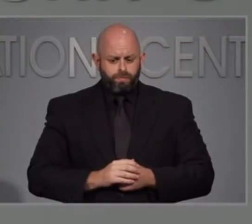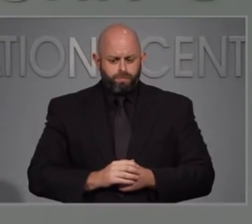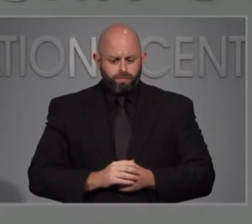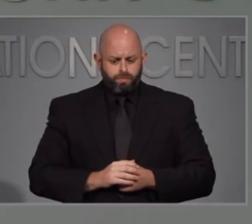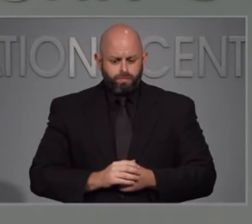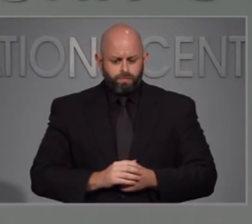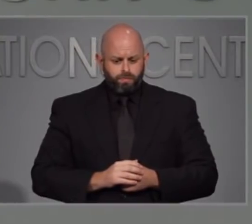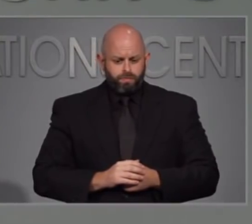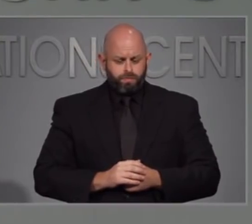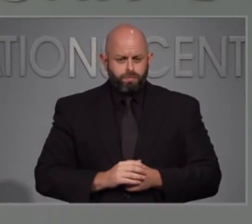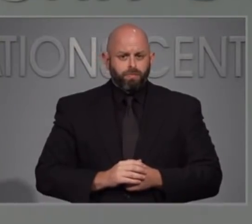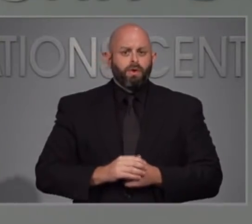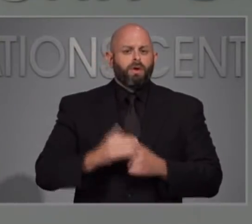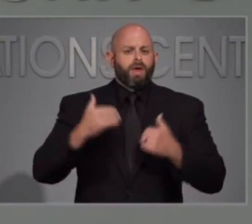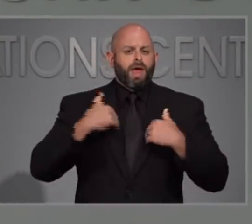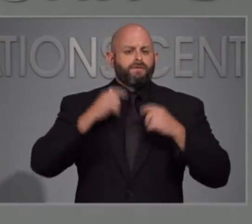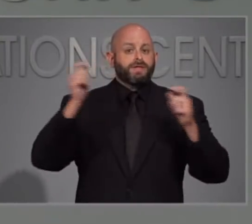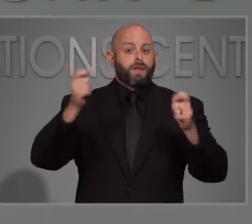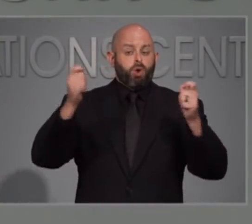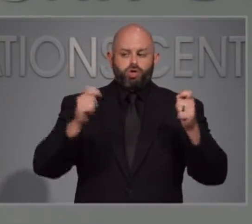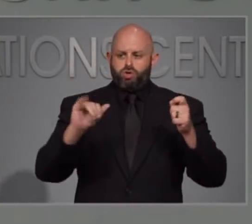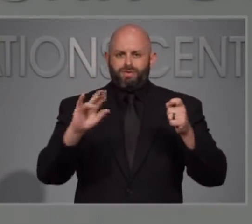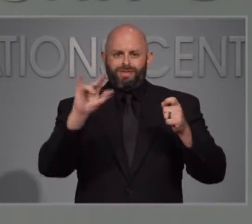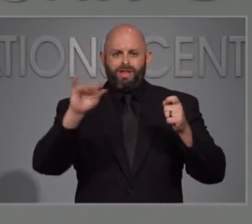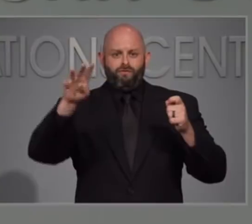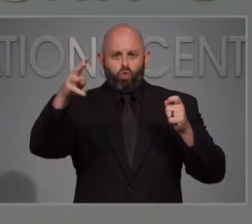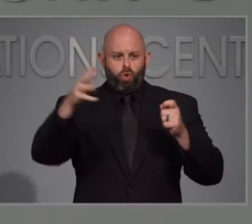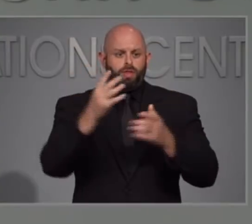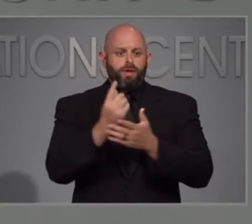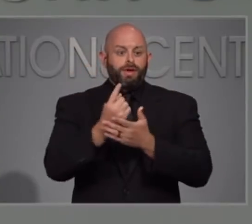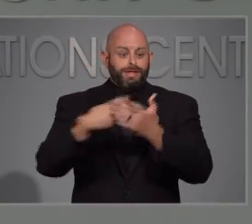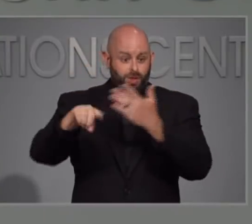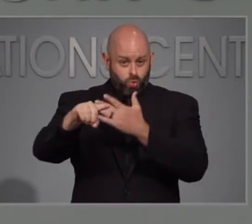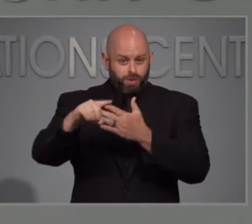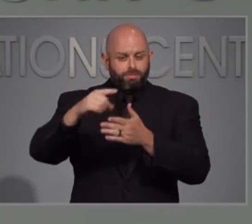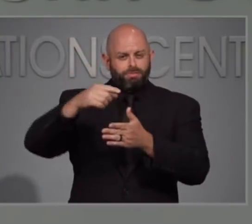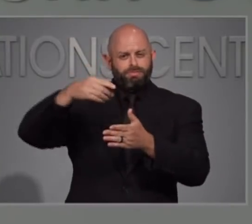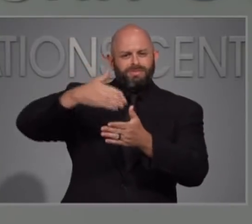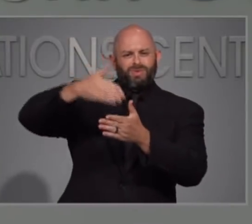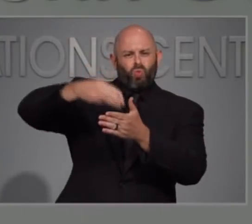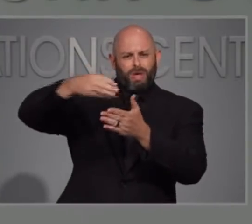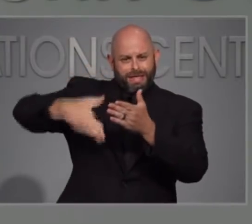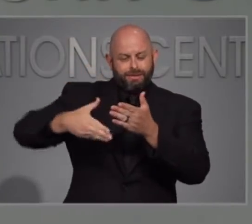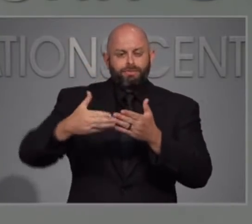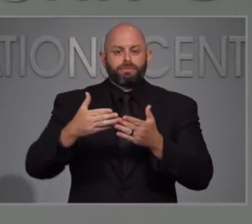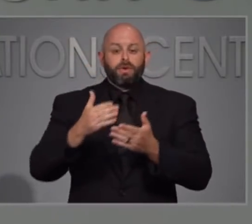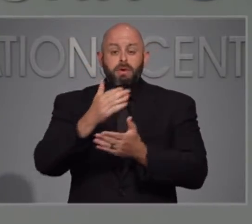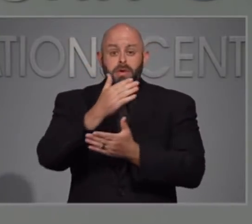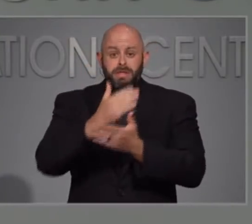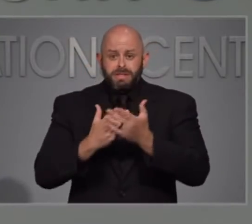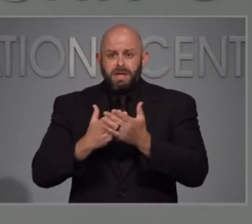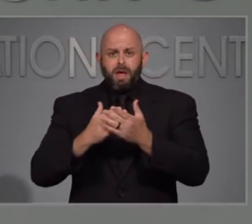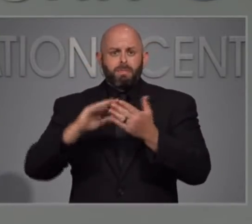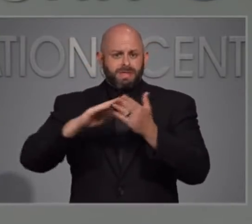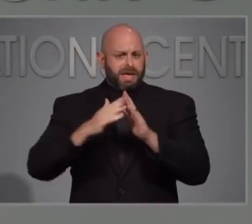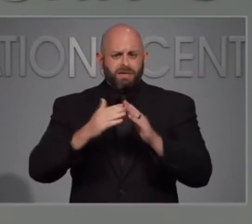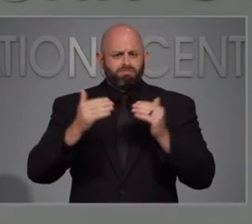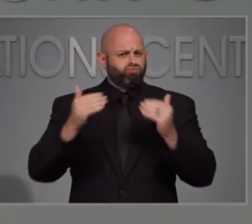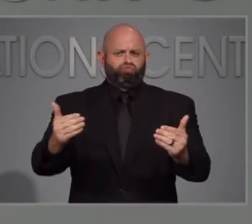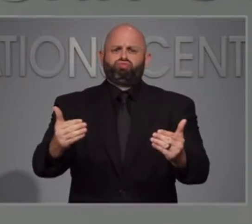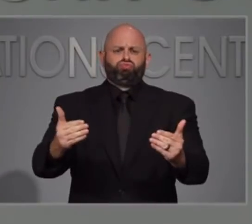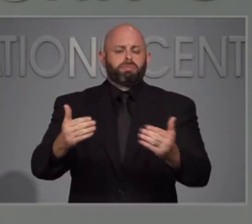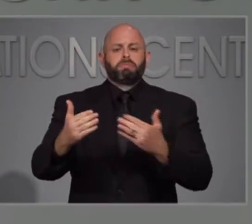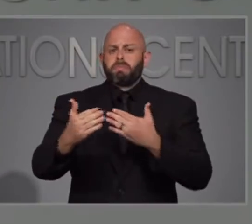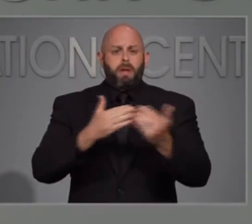with festivities and parades that would be prohibited under the mass gathering ban. What's your position on these events going forward?